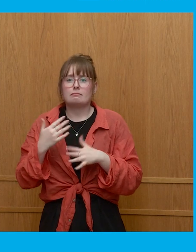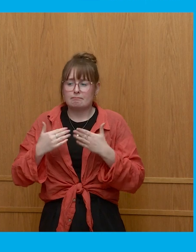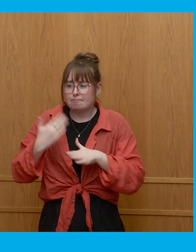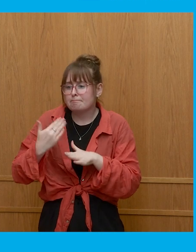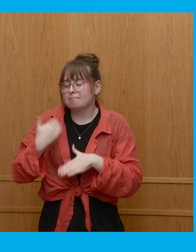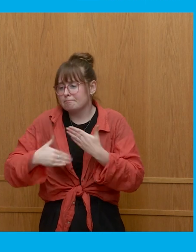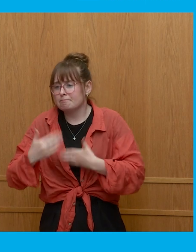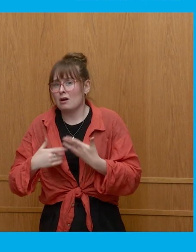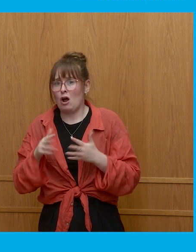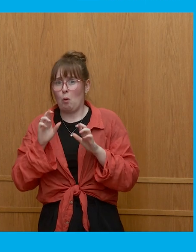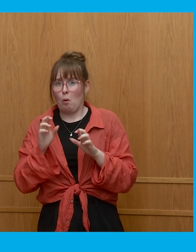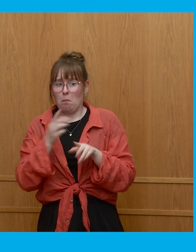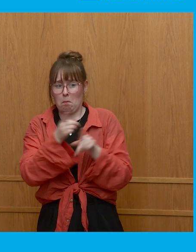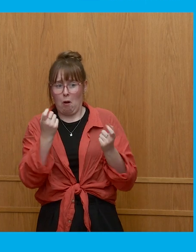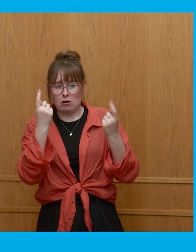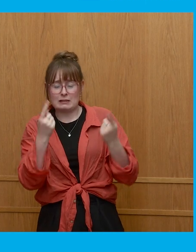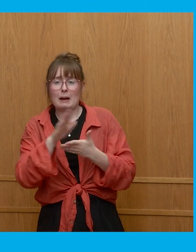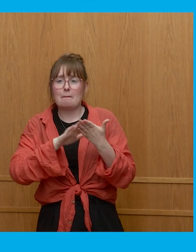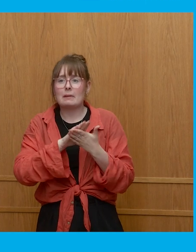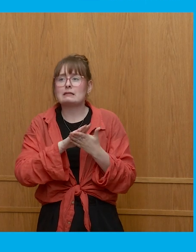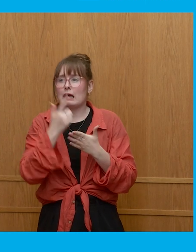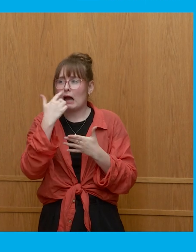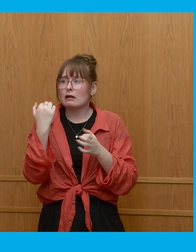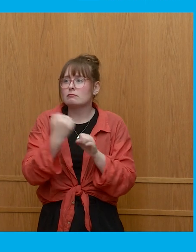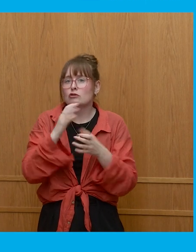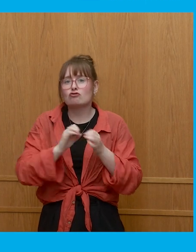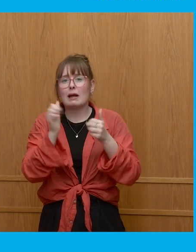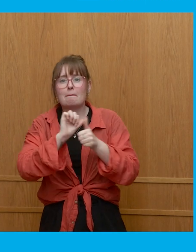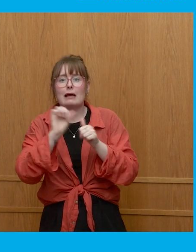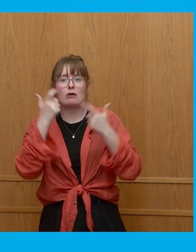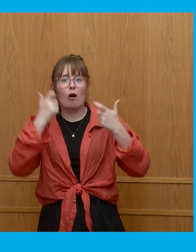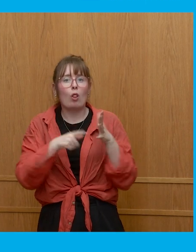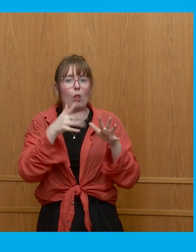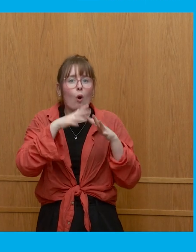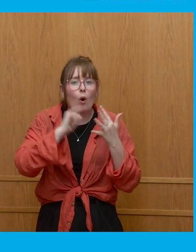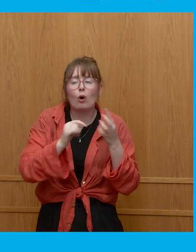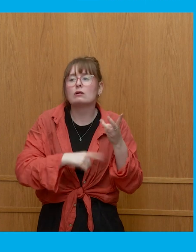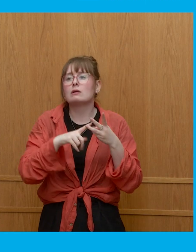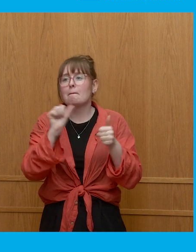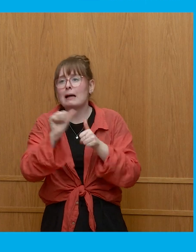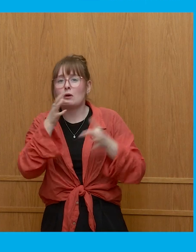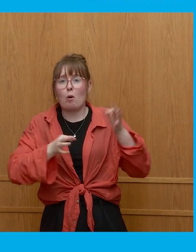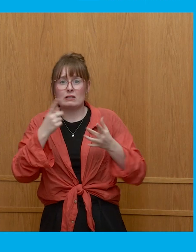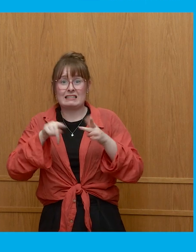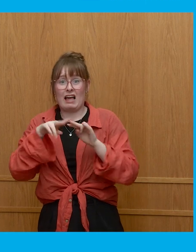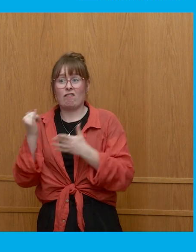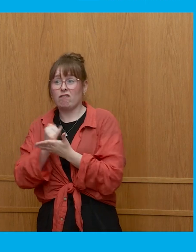and it creates better laws and better politicians than if the building had been poor.